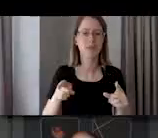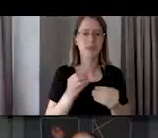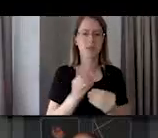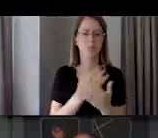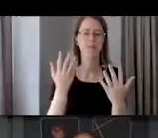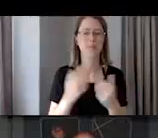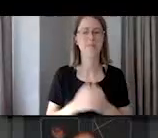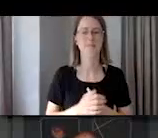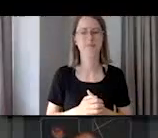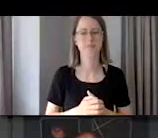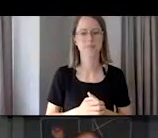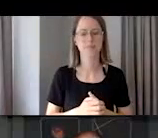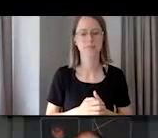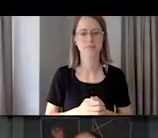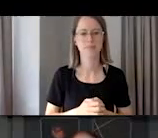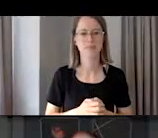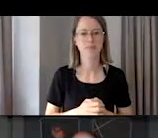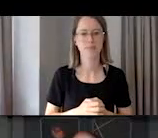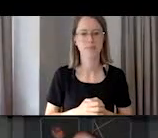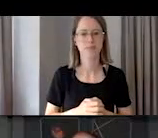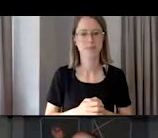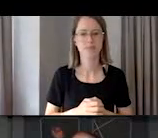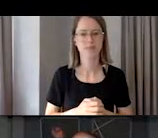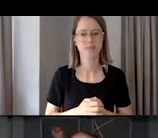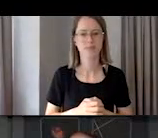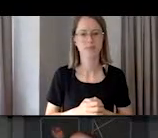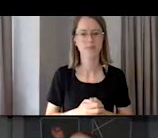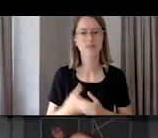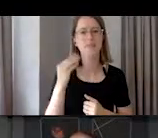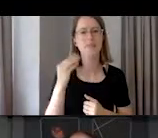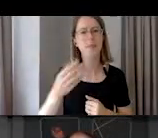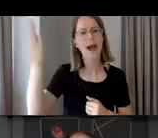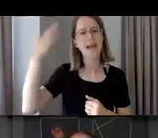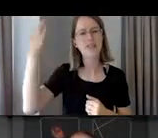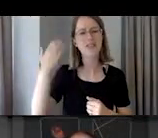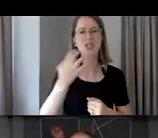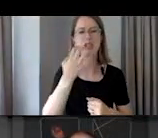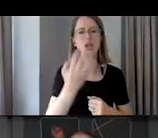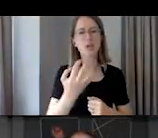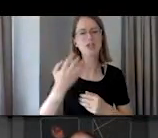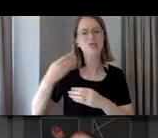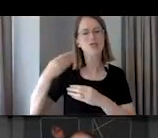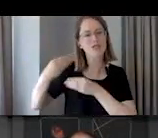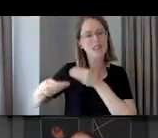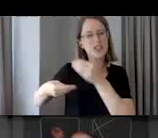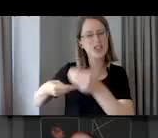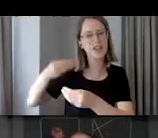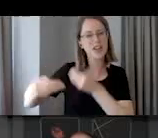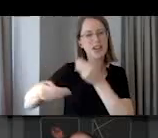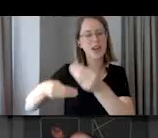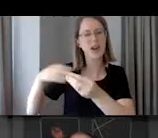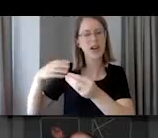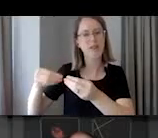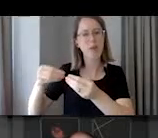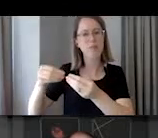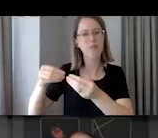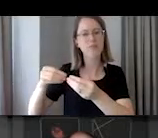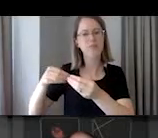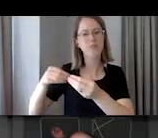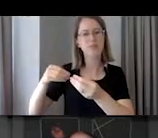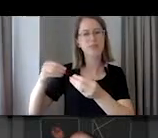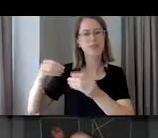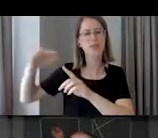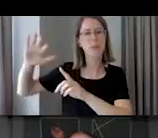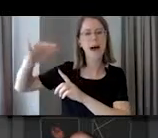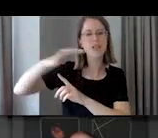aodaalliance.org, and drawing on ancient Jewish tradition from Passover, but changing it slightly. Next year